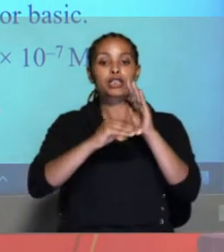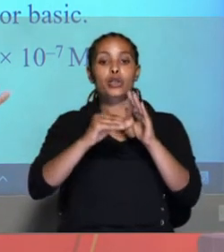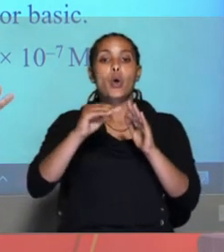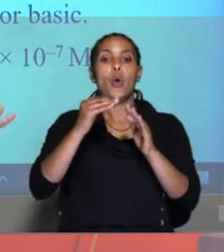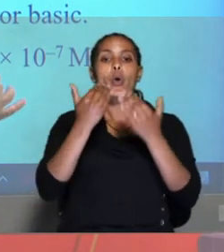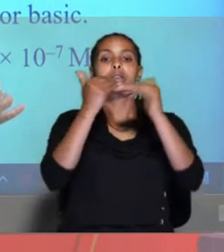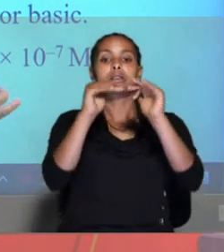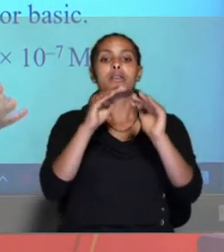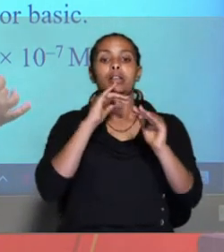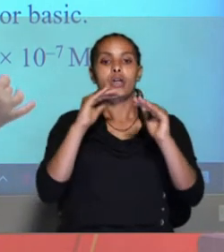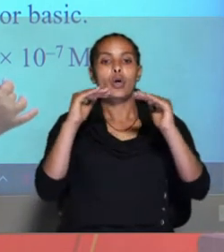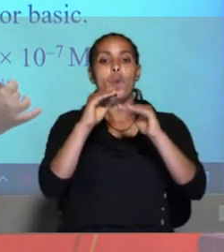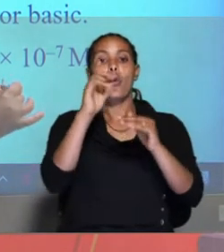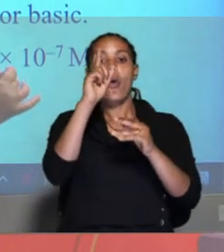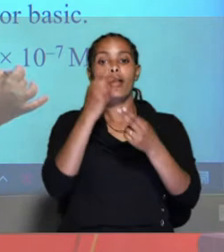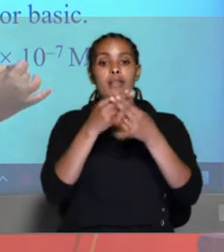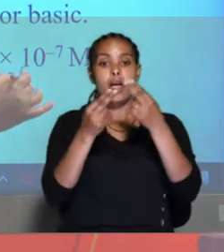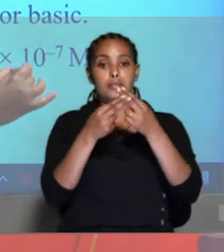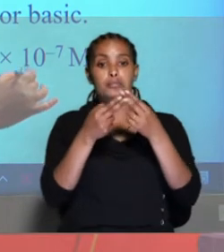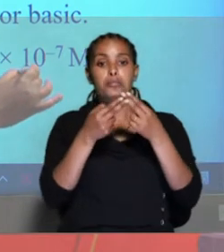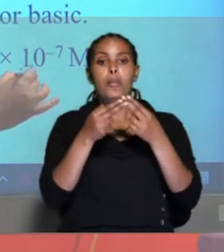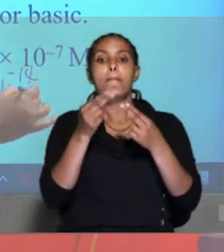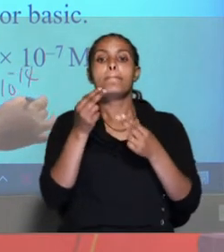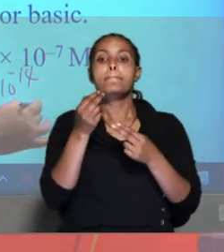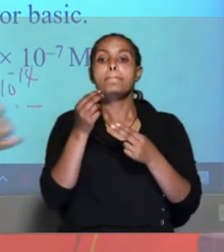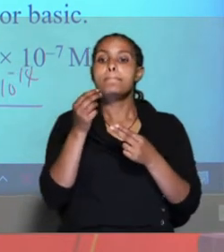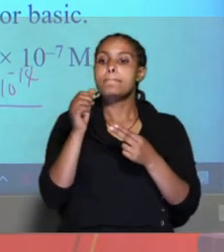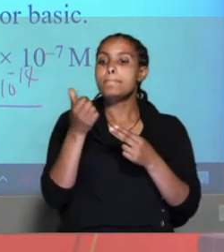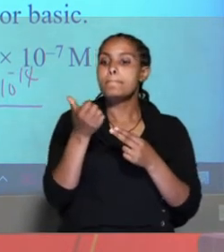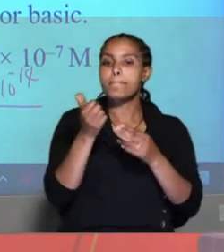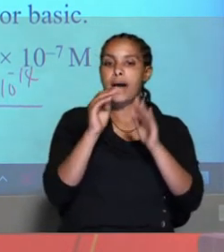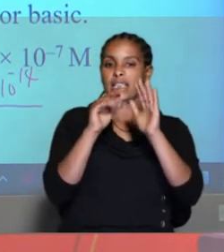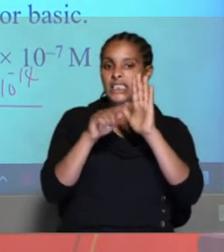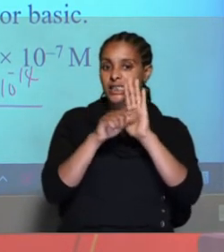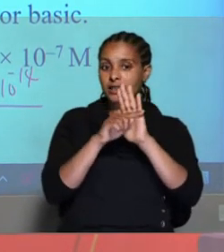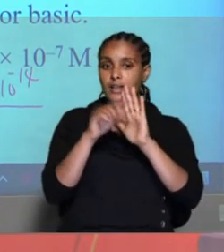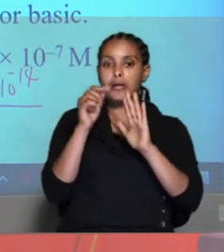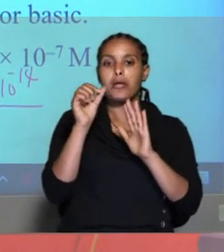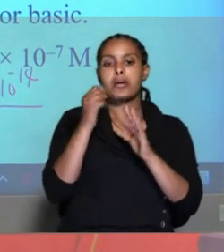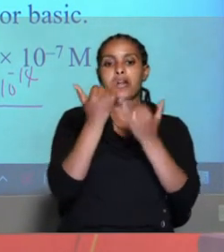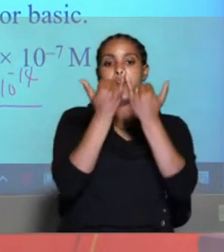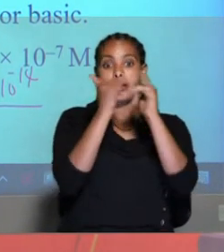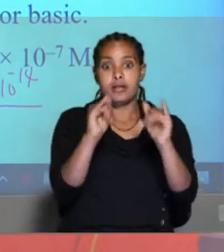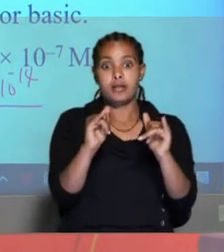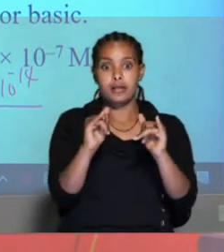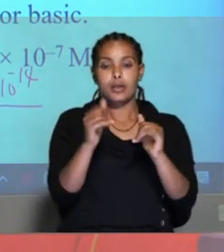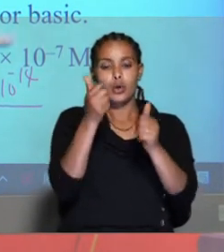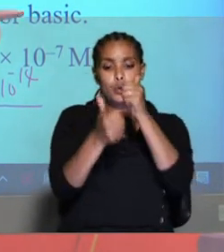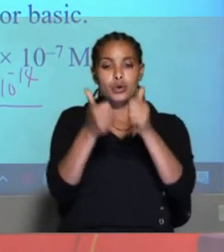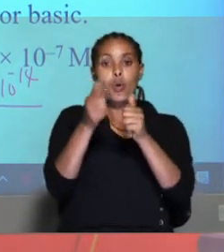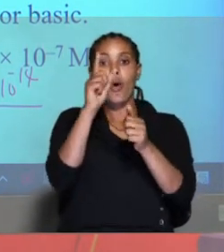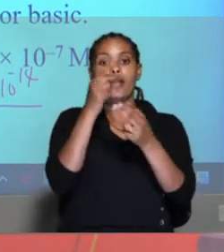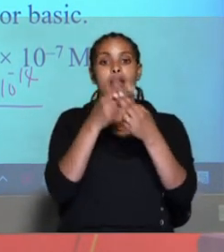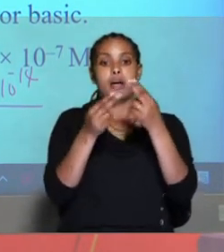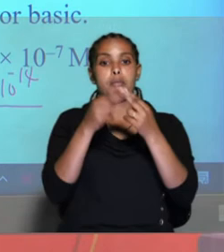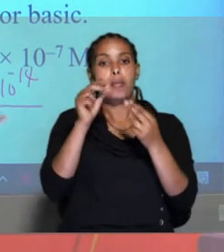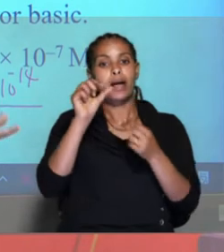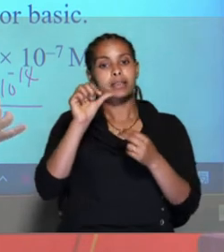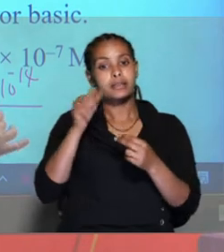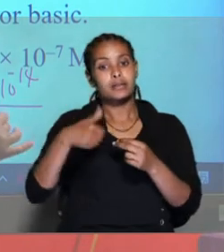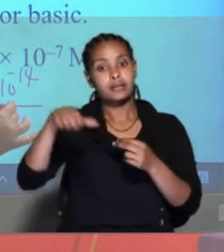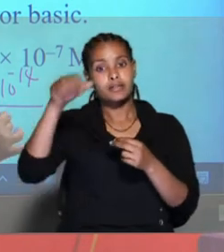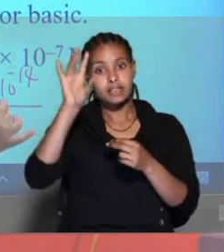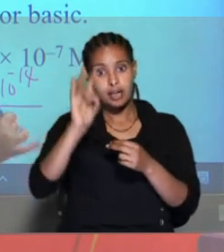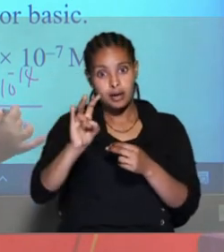OH minus concentration equal 1 times 10 raised to minus 14 divided by H plus concentration, which is 1 times 10 raised to minus